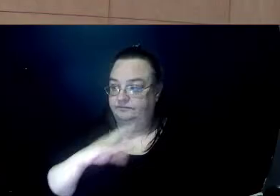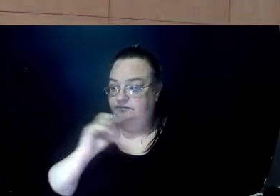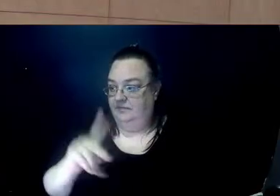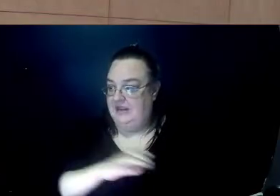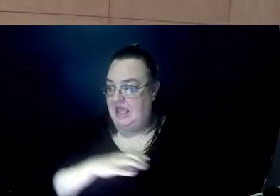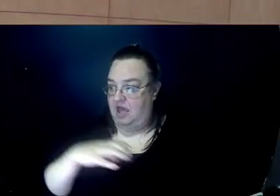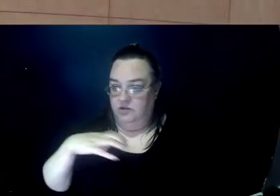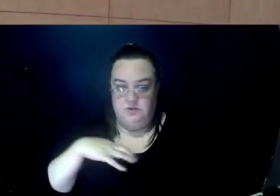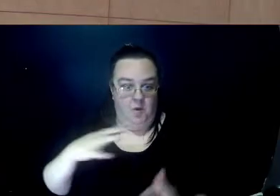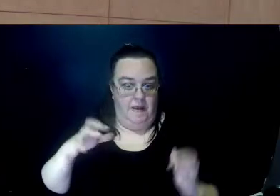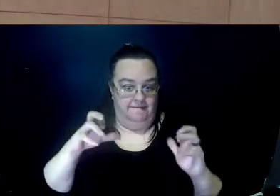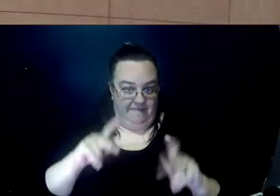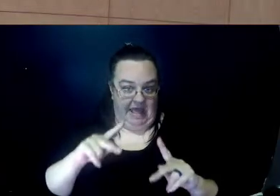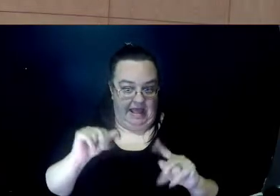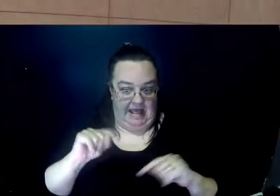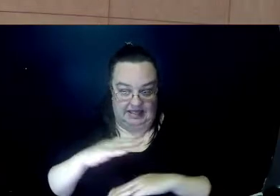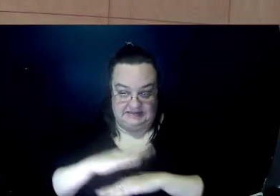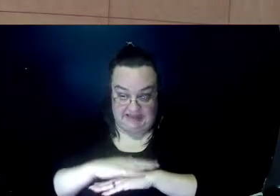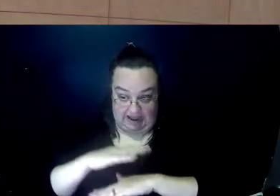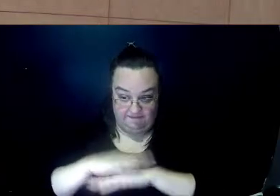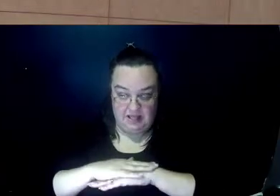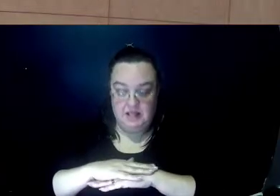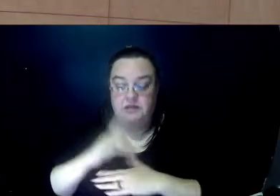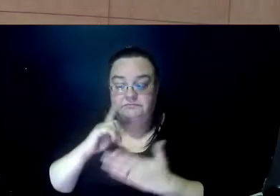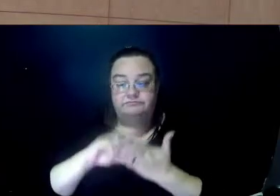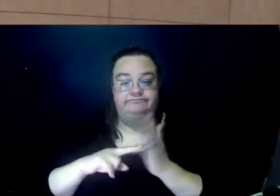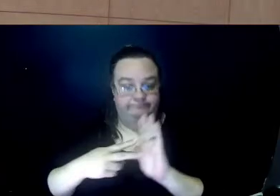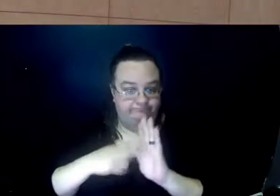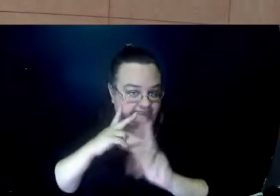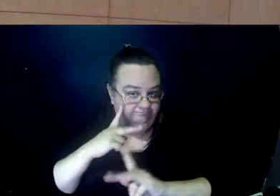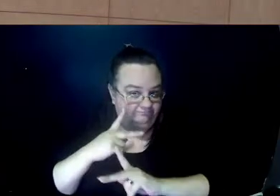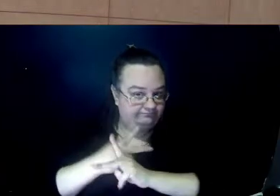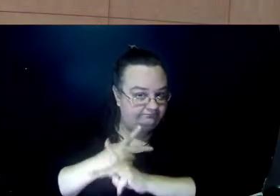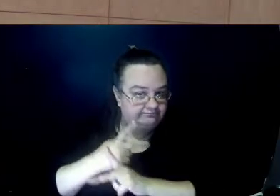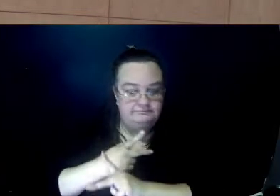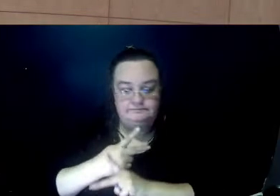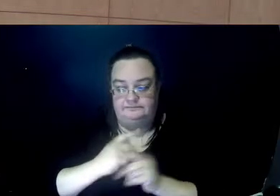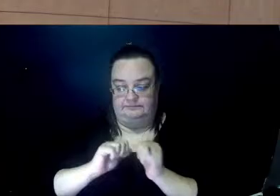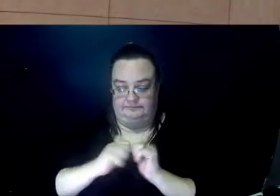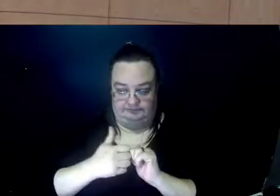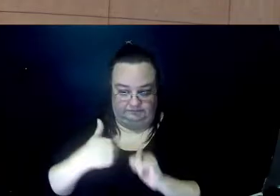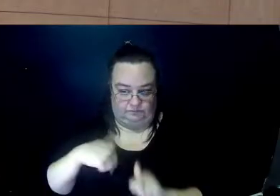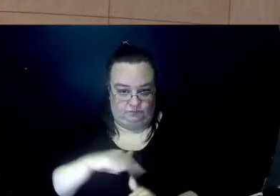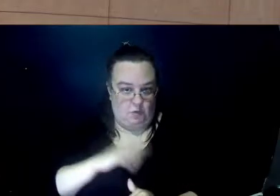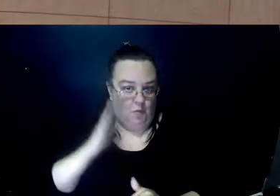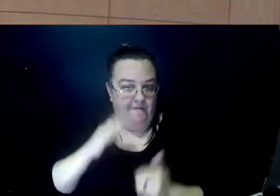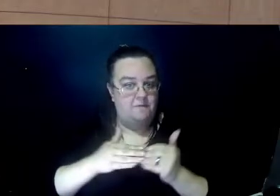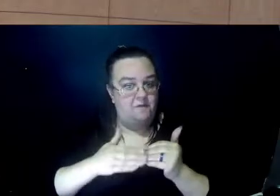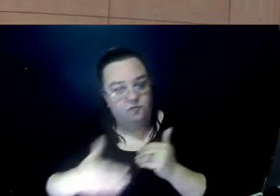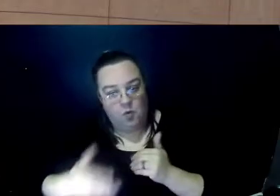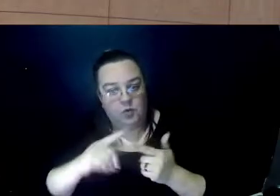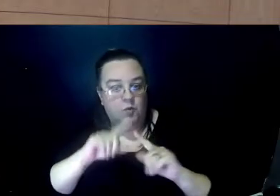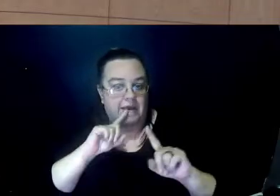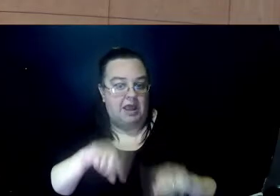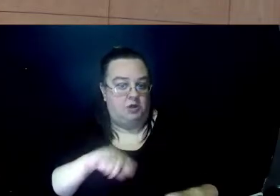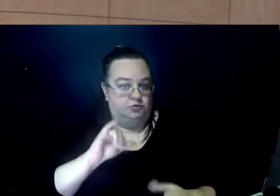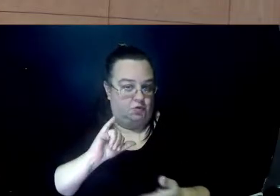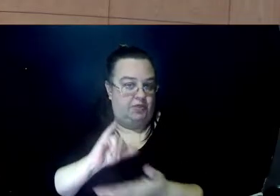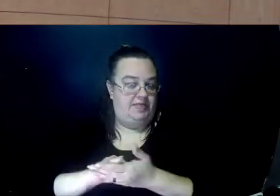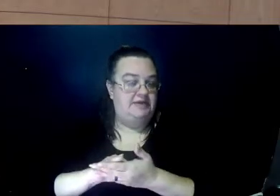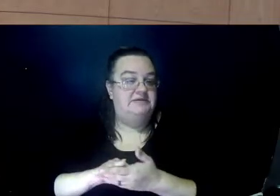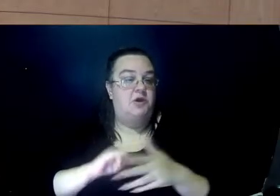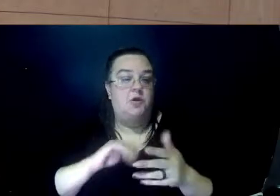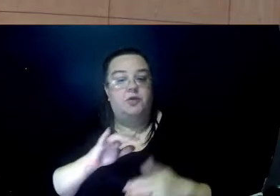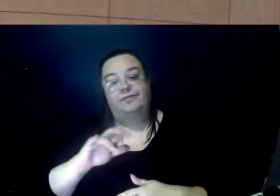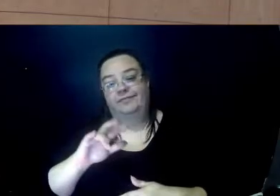back at the table to figure out how we will move forward to answer this